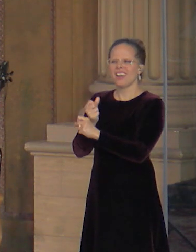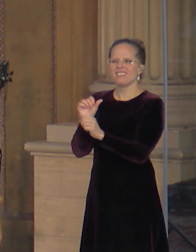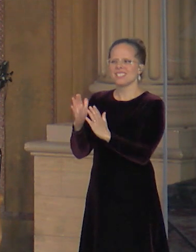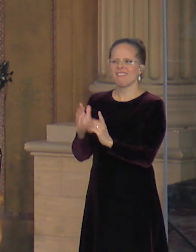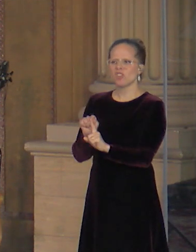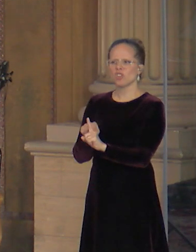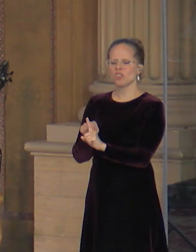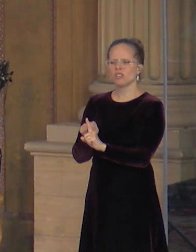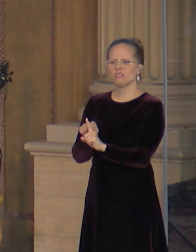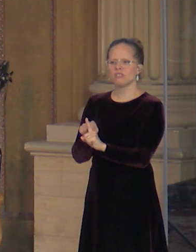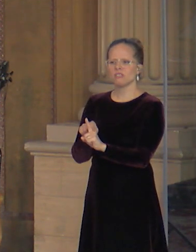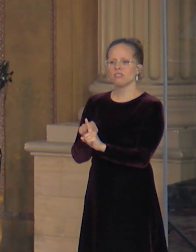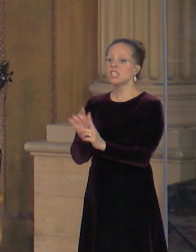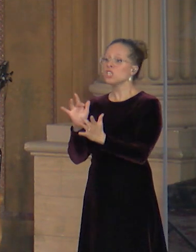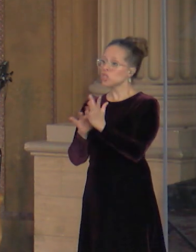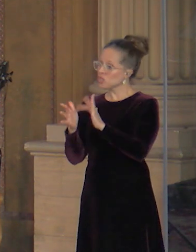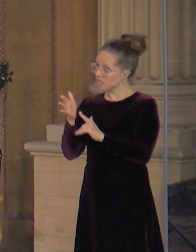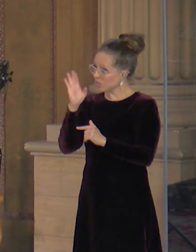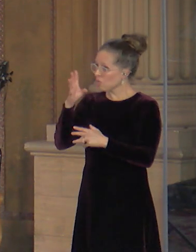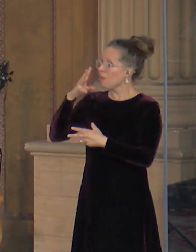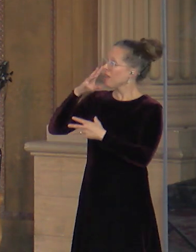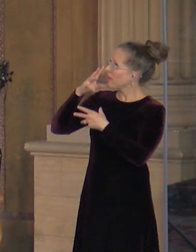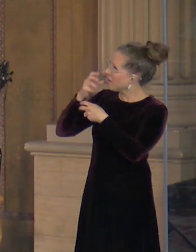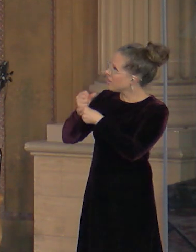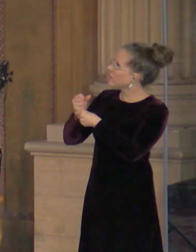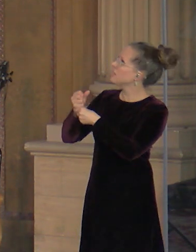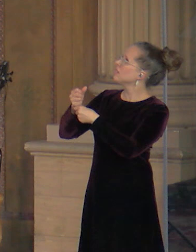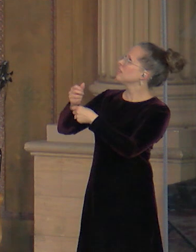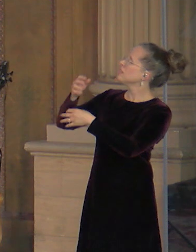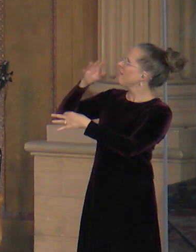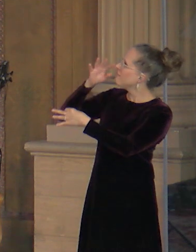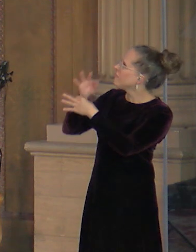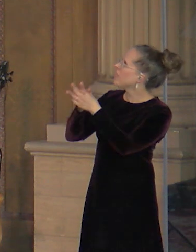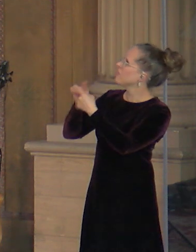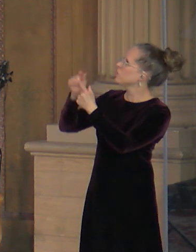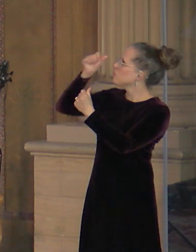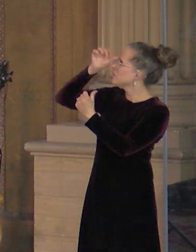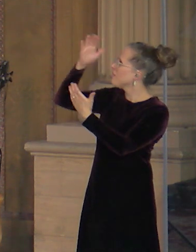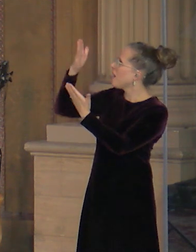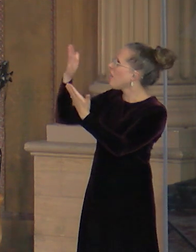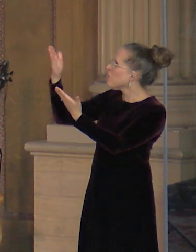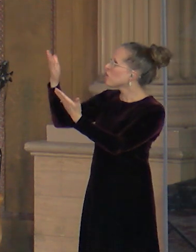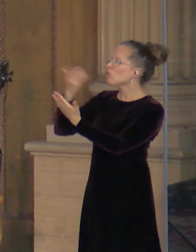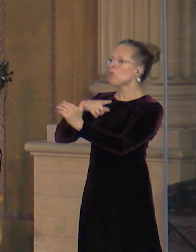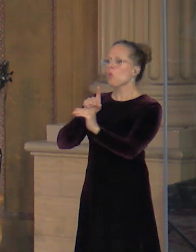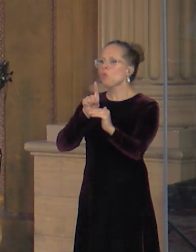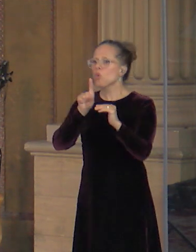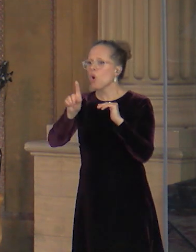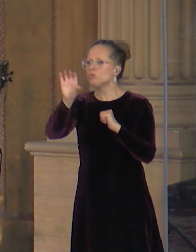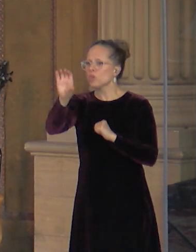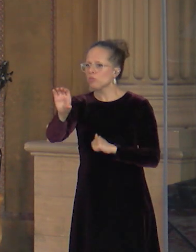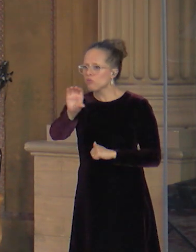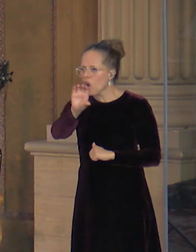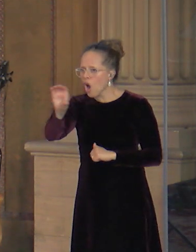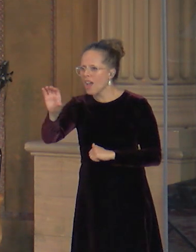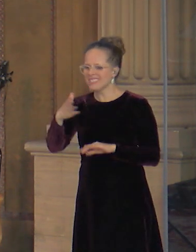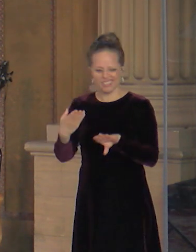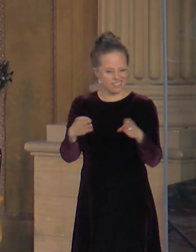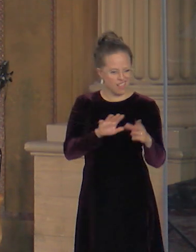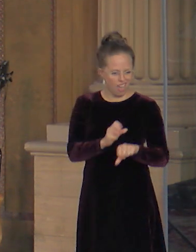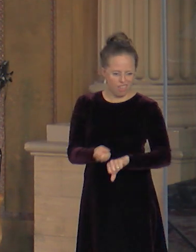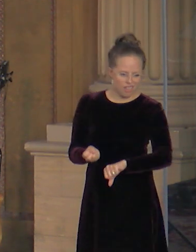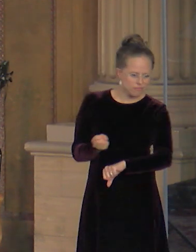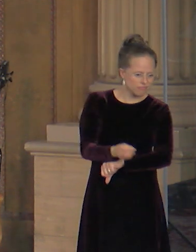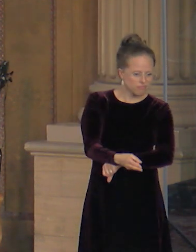would Jesus be the kind who is faithful to his father who goes to the cross who triumphs over death and ends up